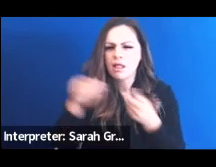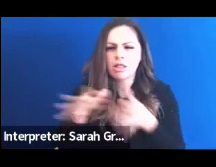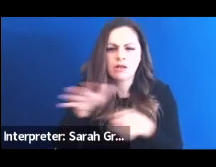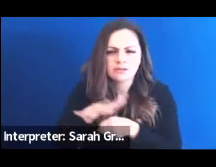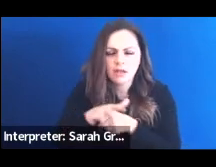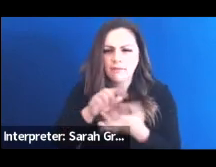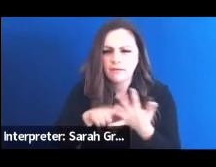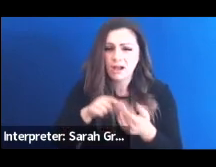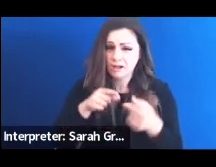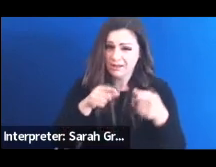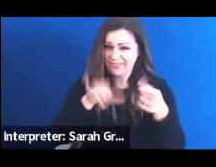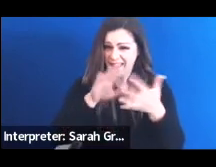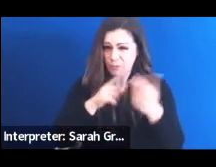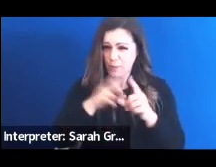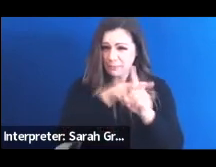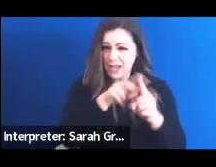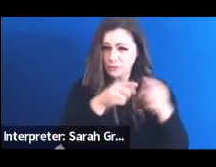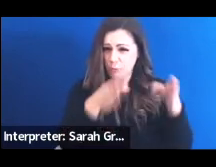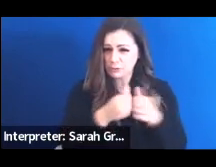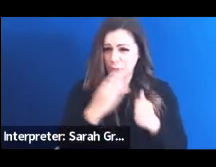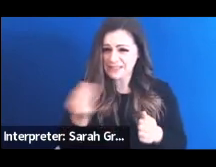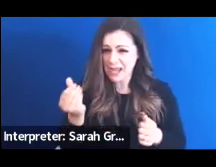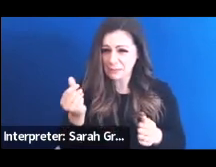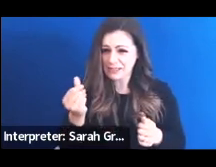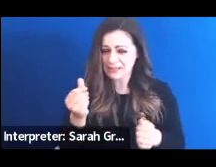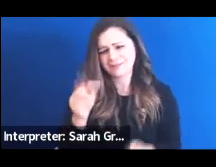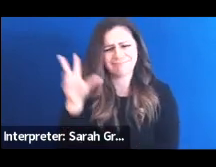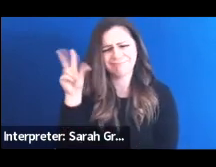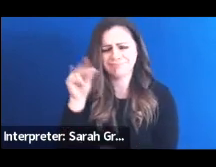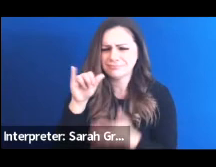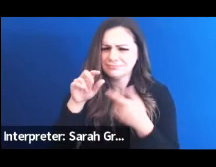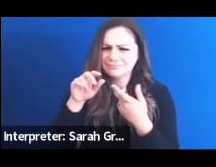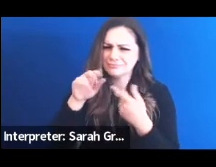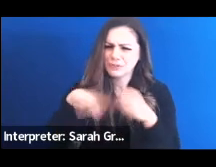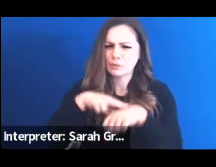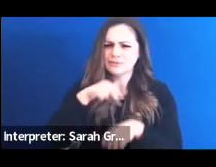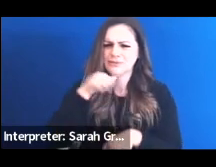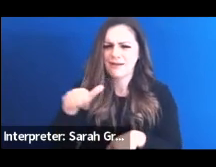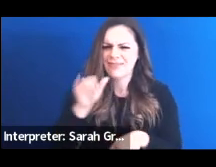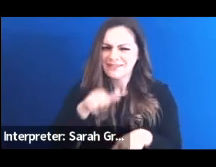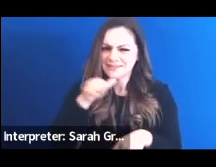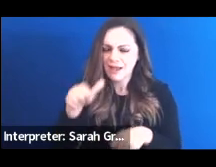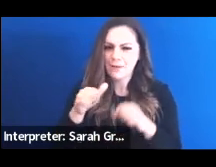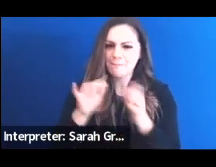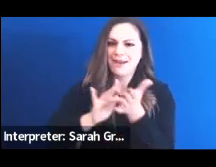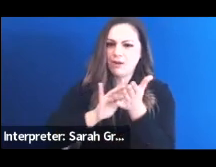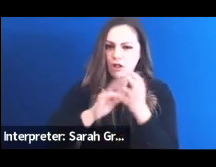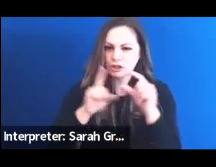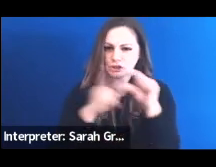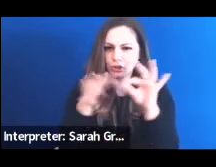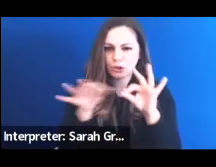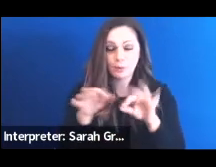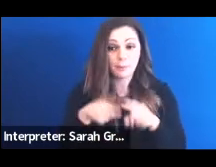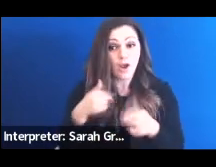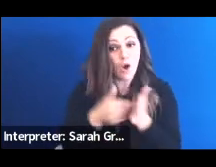These are moral and judgmental terms. They are not medical terms, but that's what we use. All right. A lot of times that's what we use.